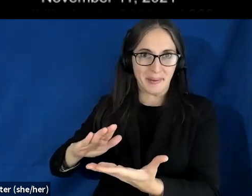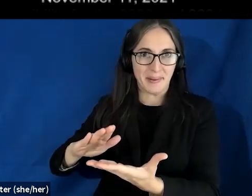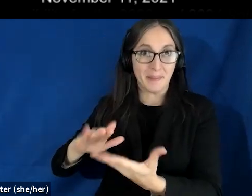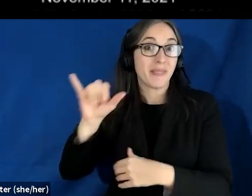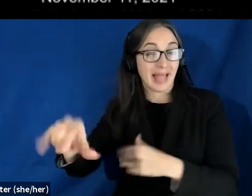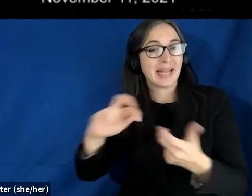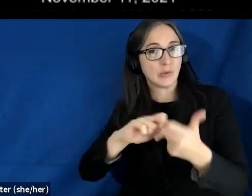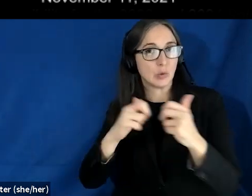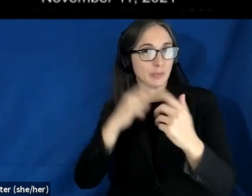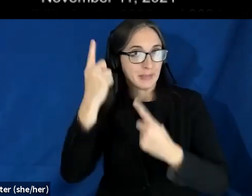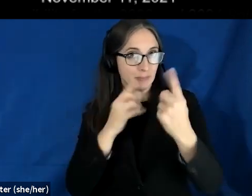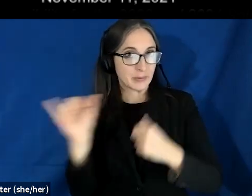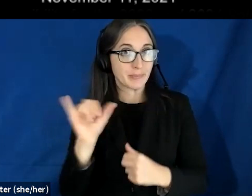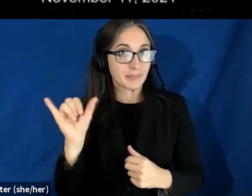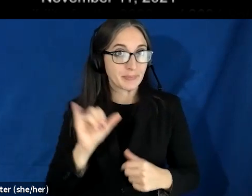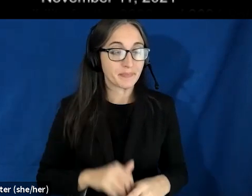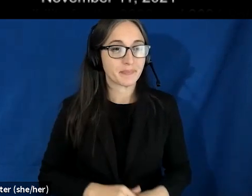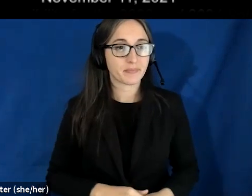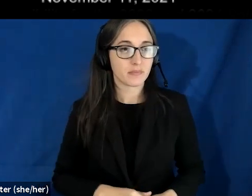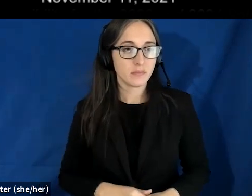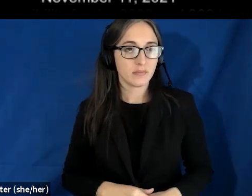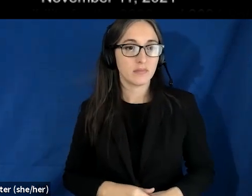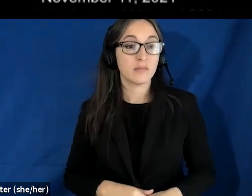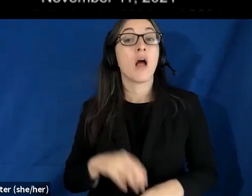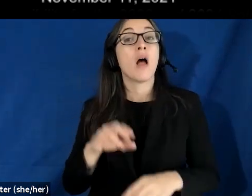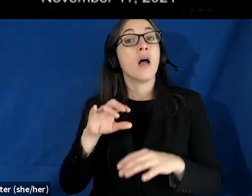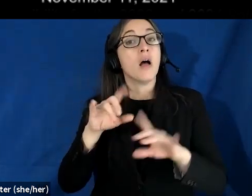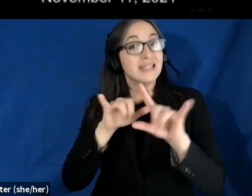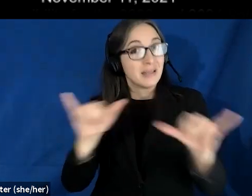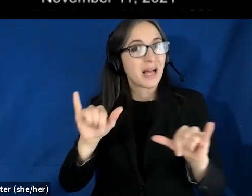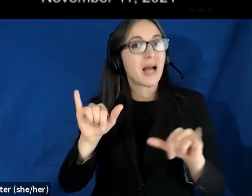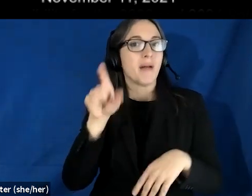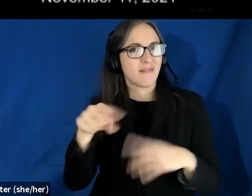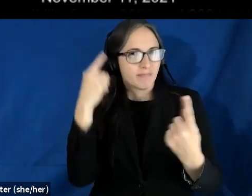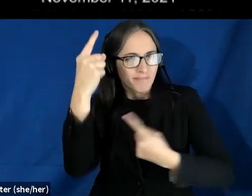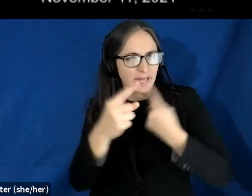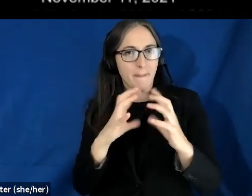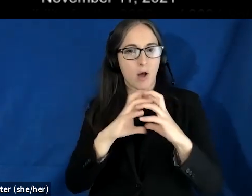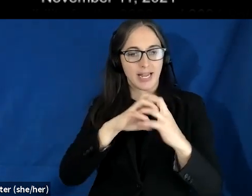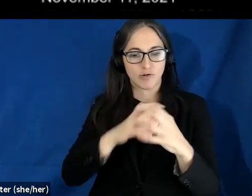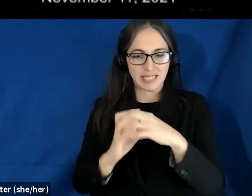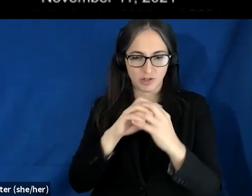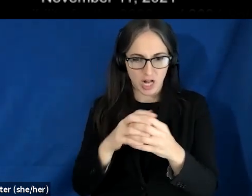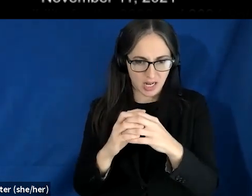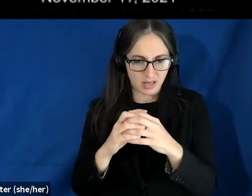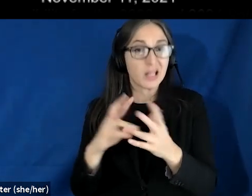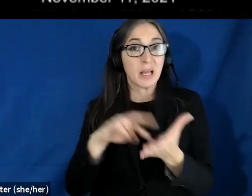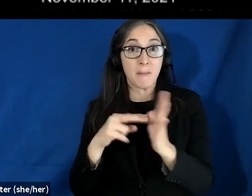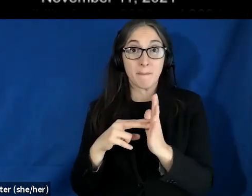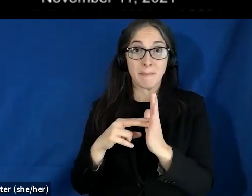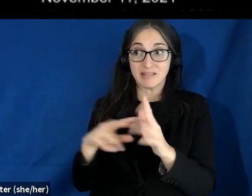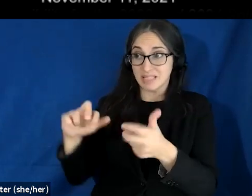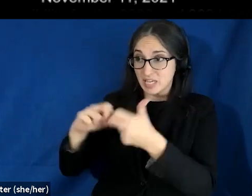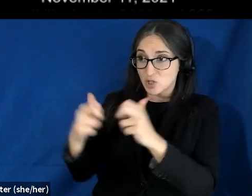to consider as well. And we also have to consider intersectionality, which complicates all these issues for a student who has a certain